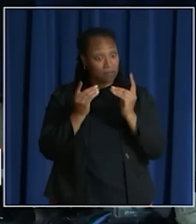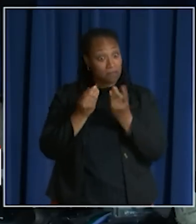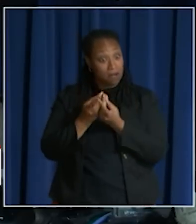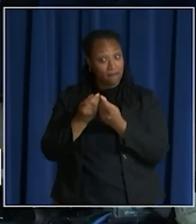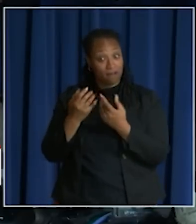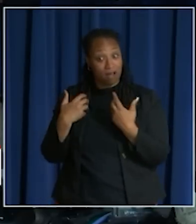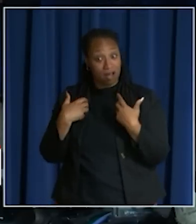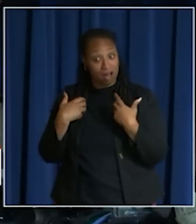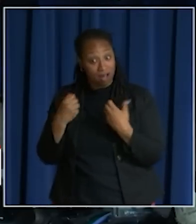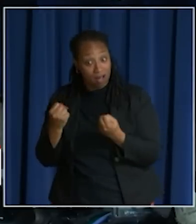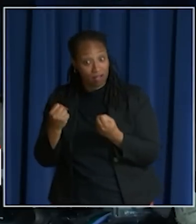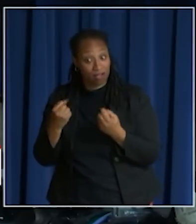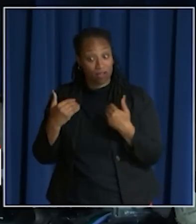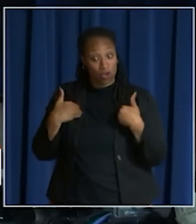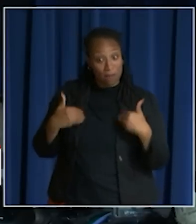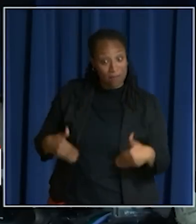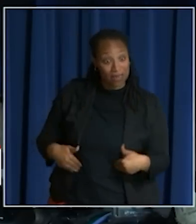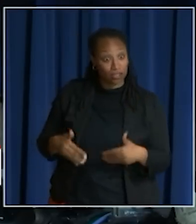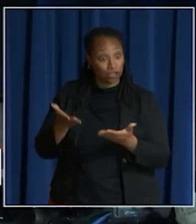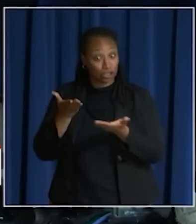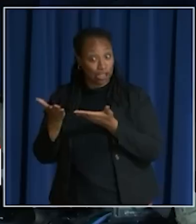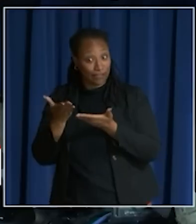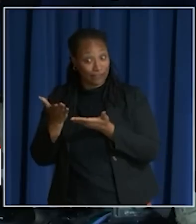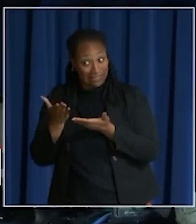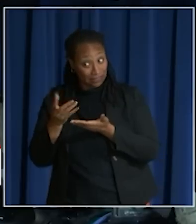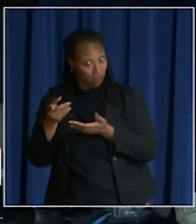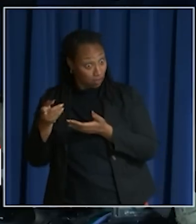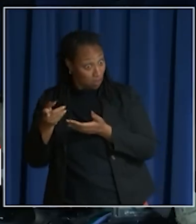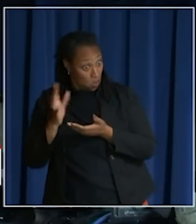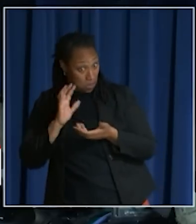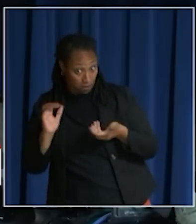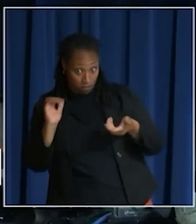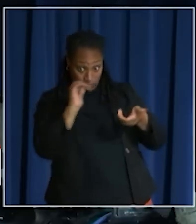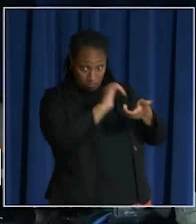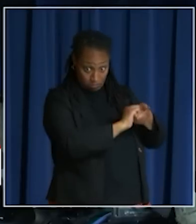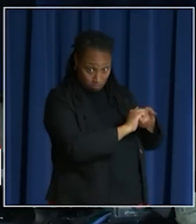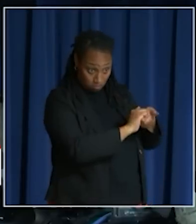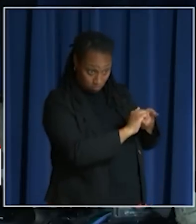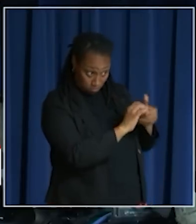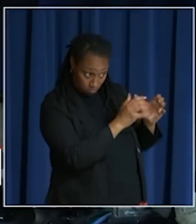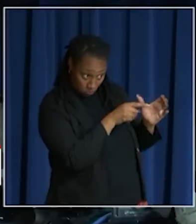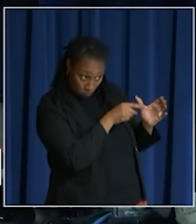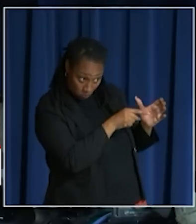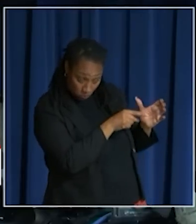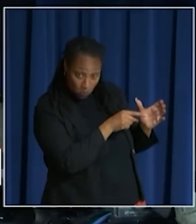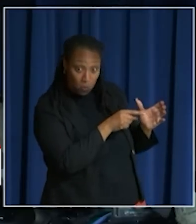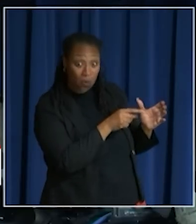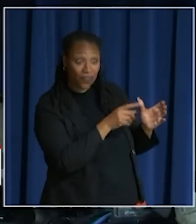experiencing homelessness out of DC, will Chief Smith comply? Well, let me just say what